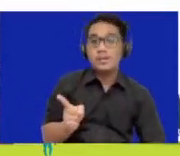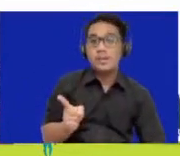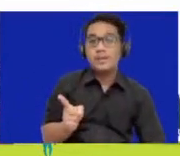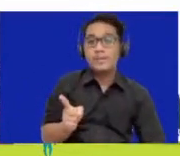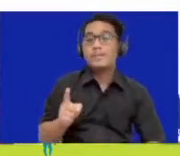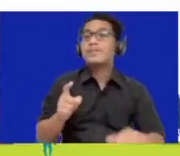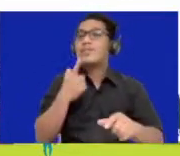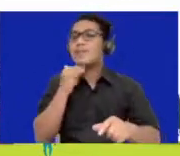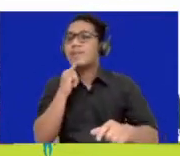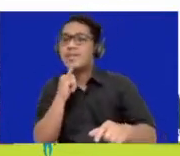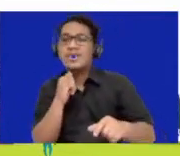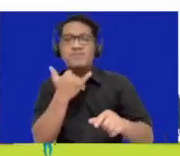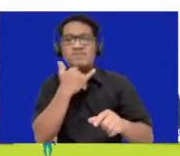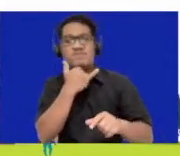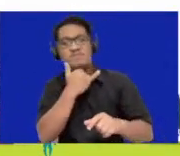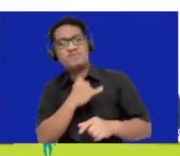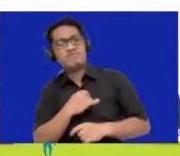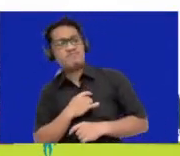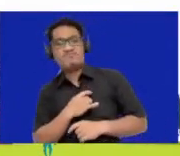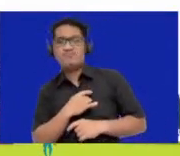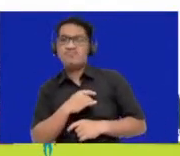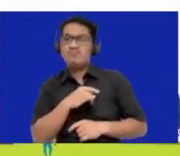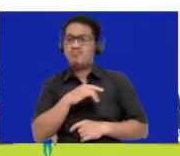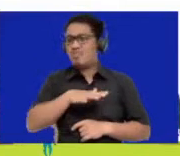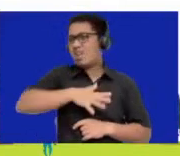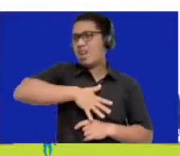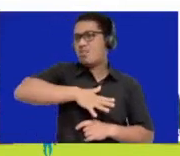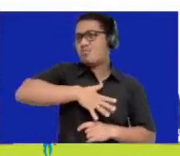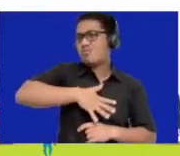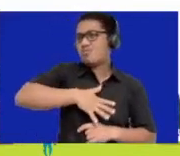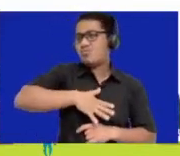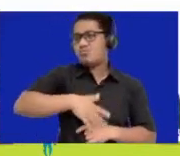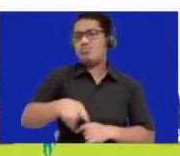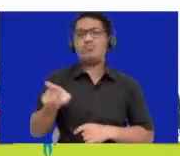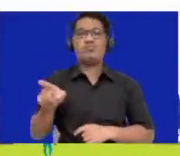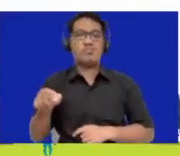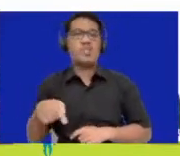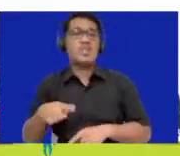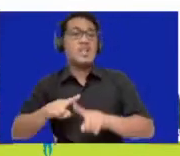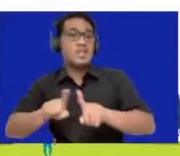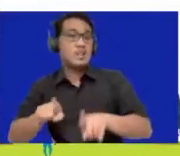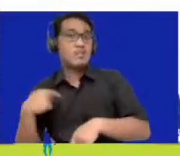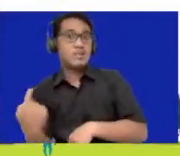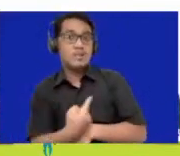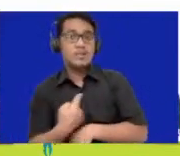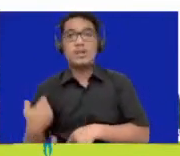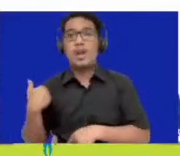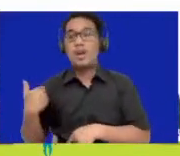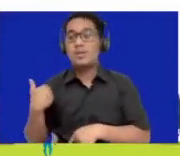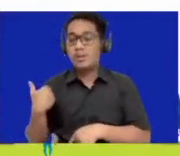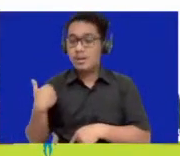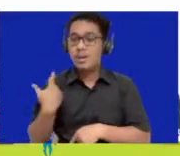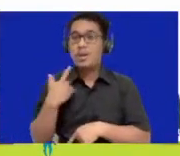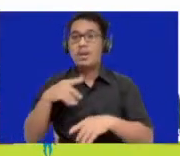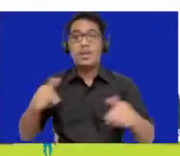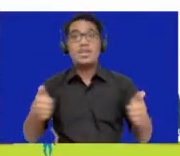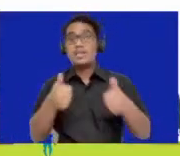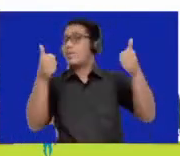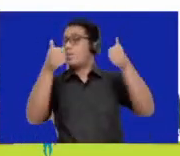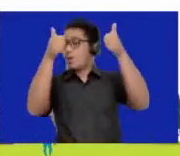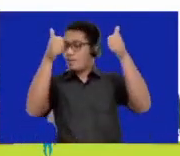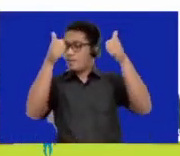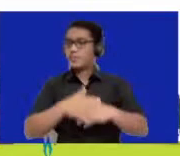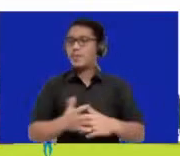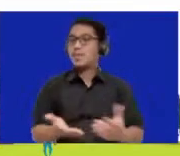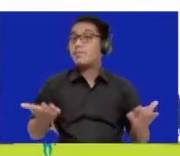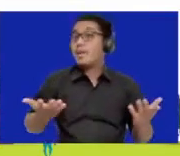we can have the privilege of focusing on a smaller group of people, on